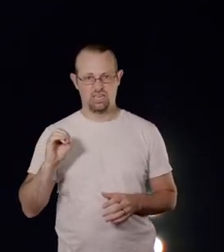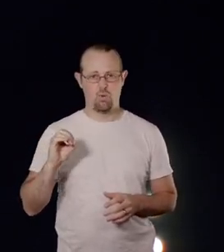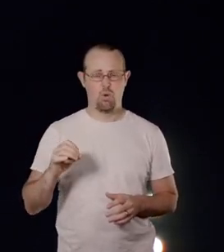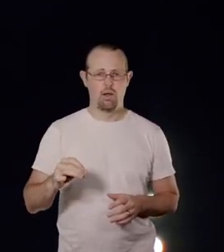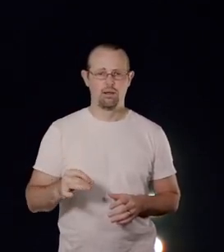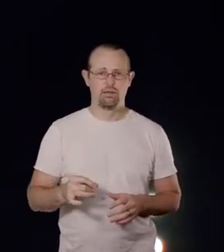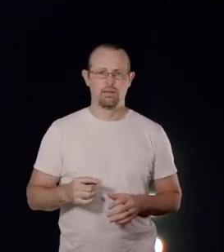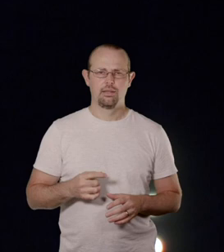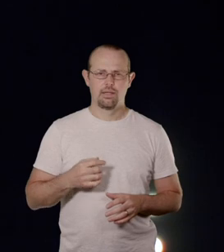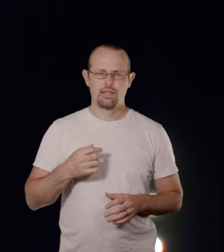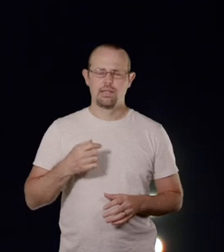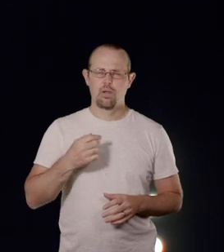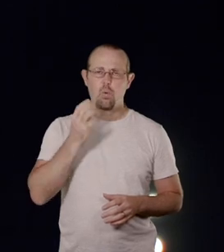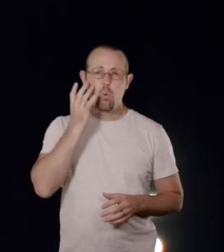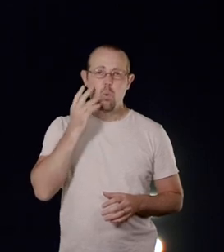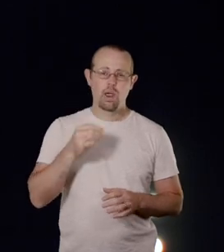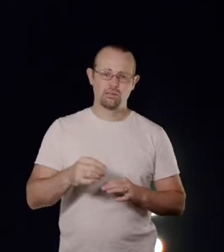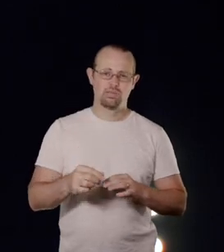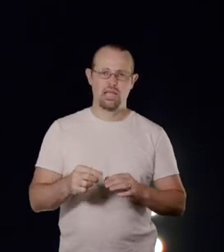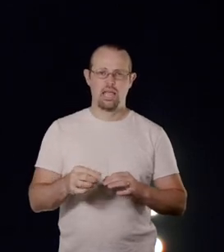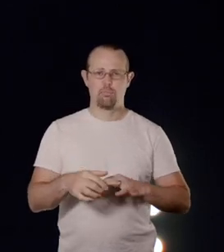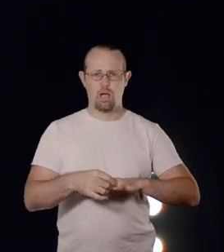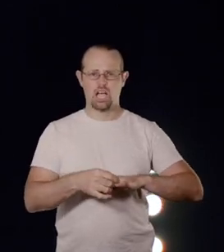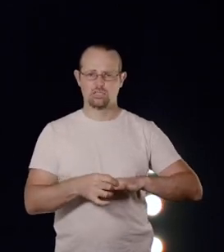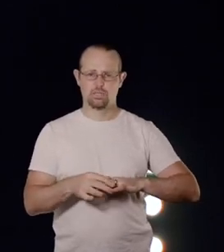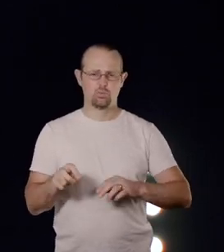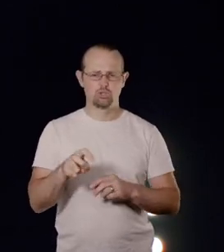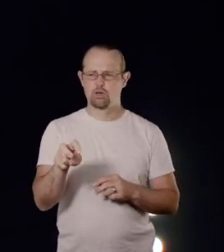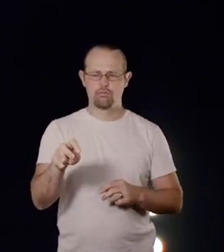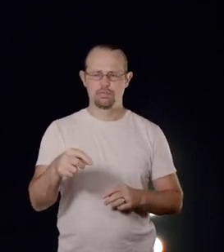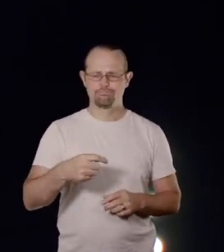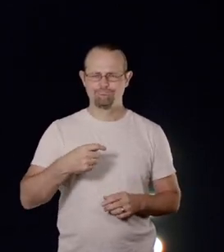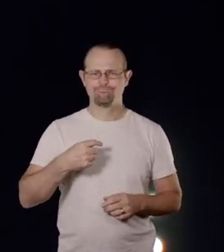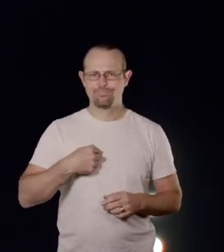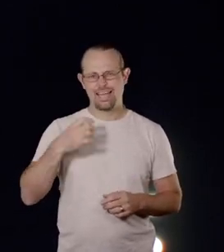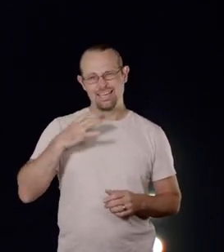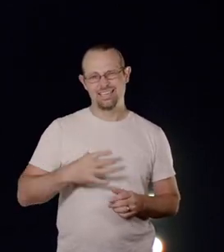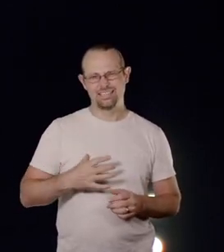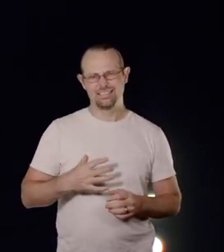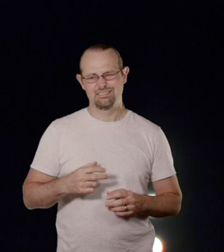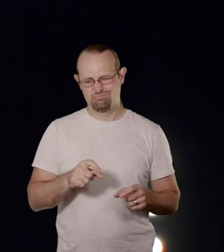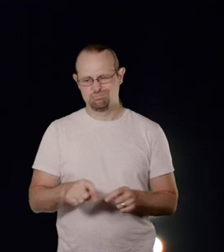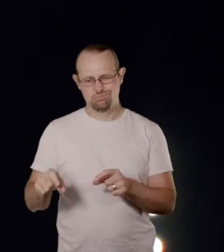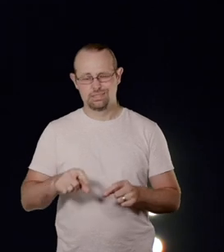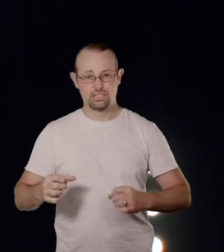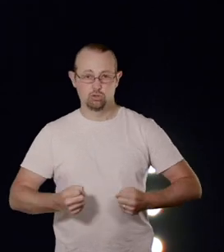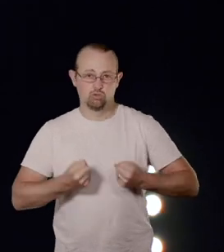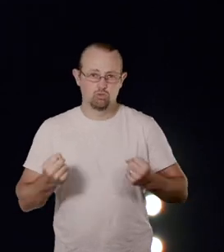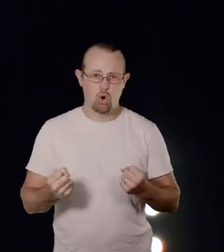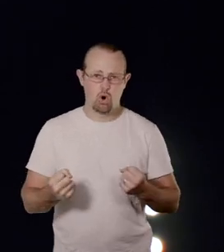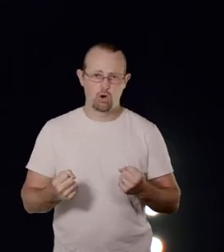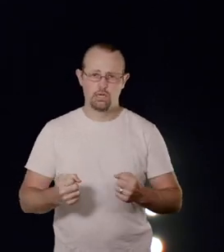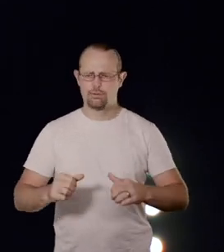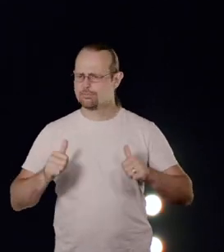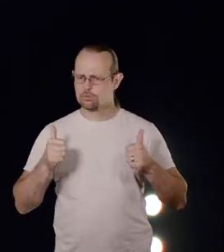that as he was traveling, I needed to stay strong. I needed to get into good routines. I needed to